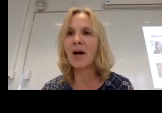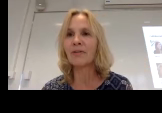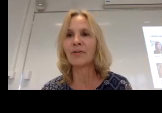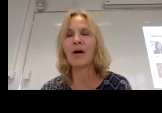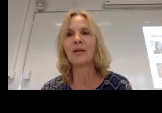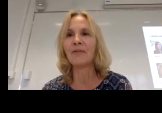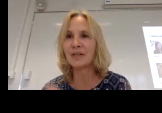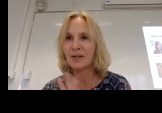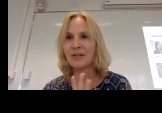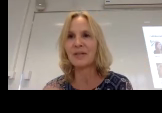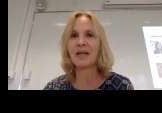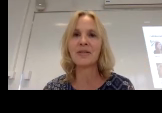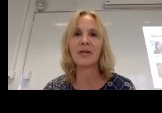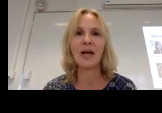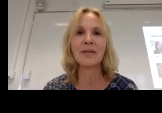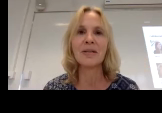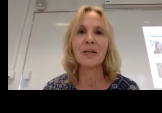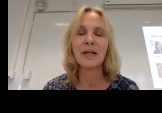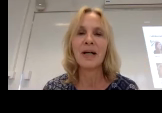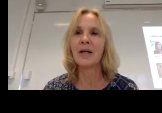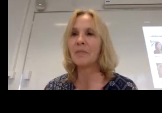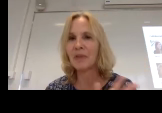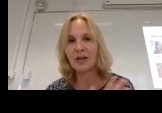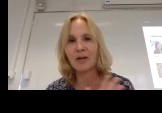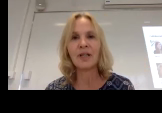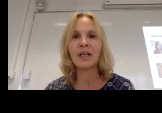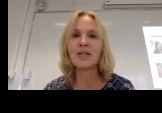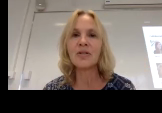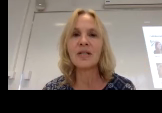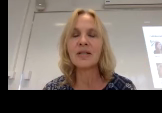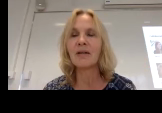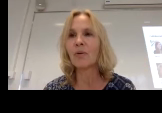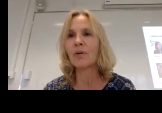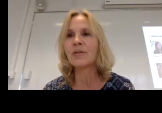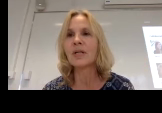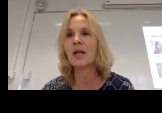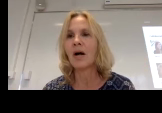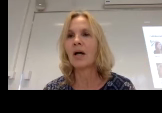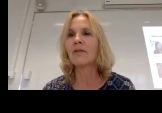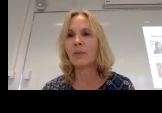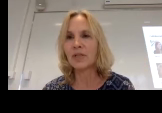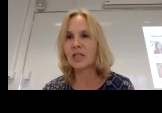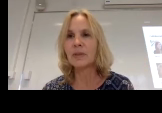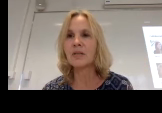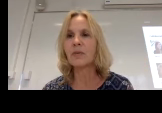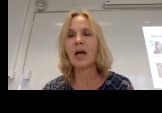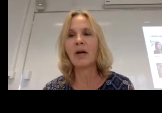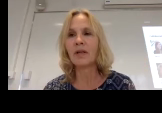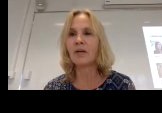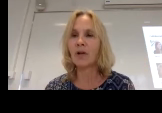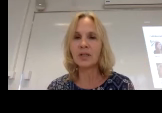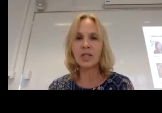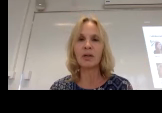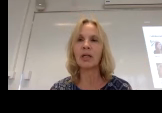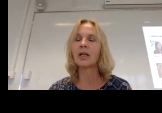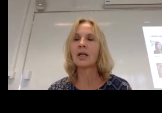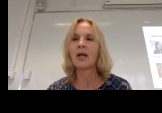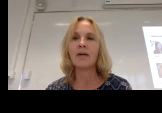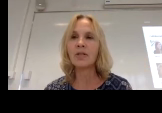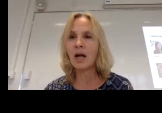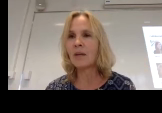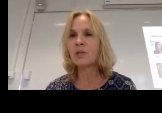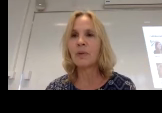sign model for all of these signs in ASL-Lex. Thank our funding agencies, and of course, all of our participants. Without their